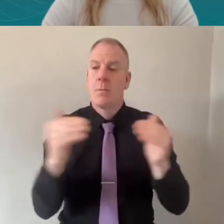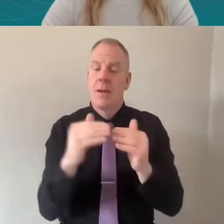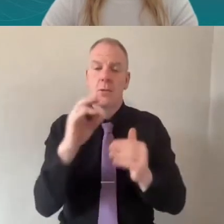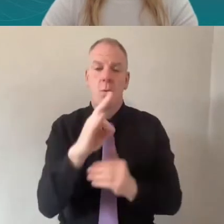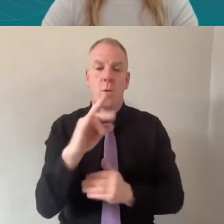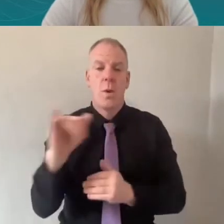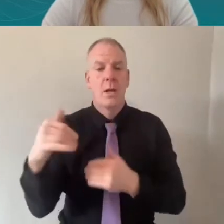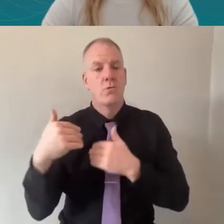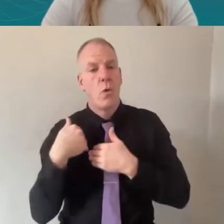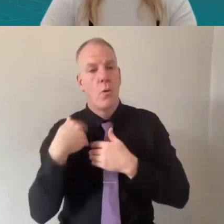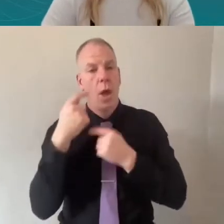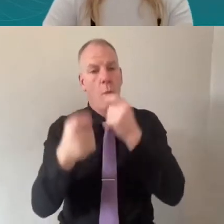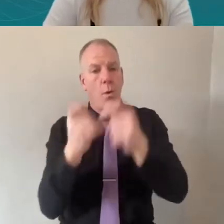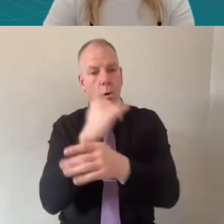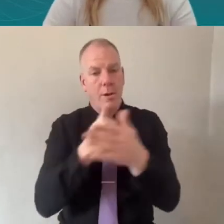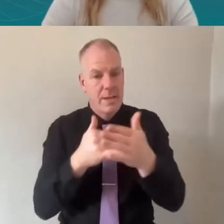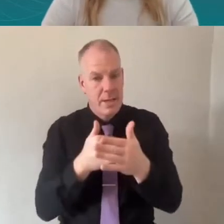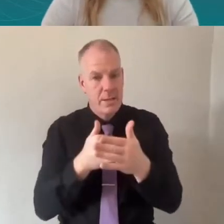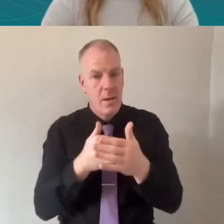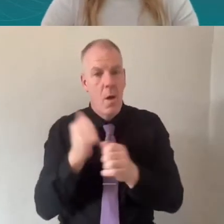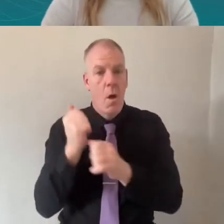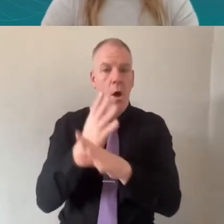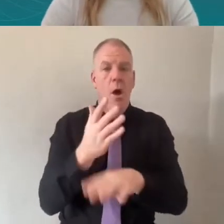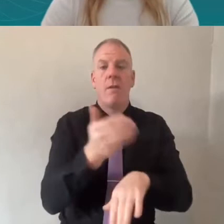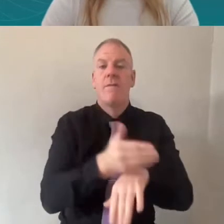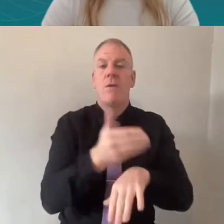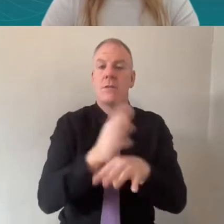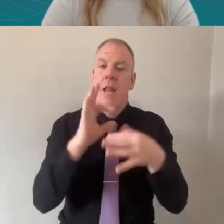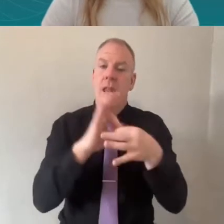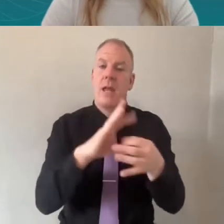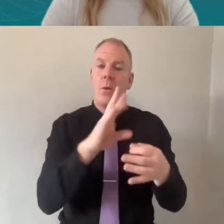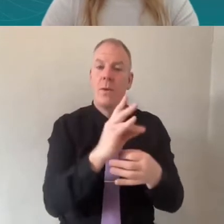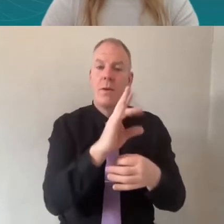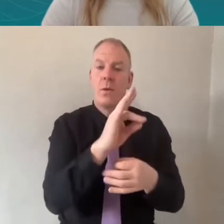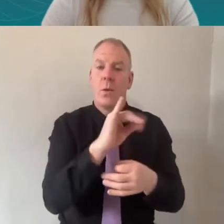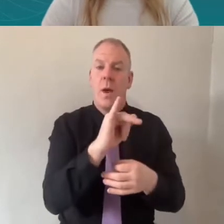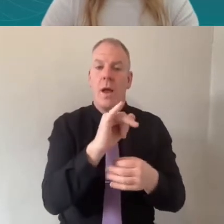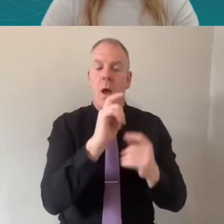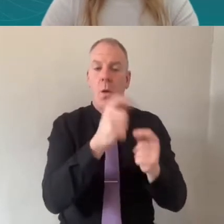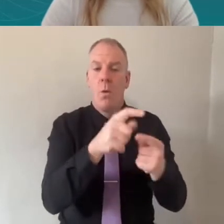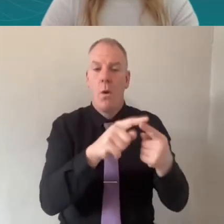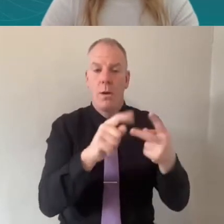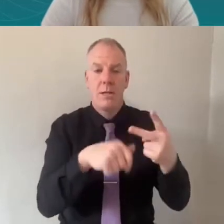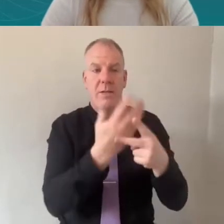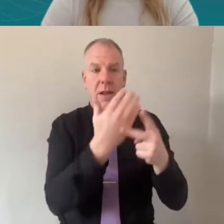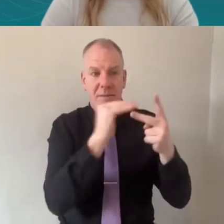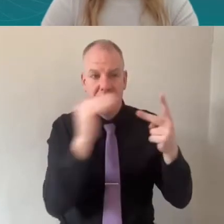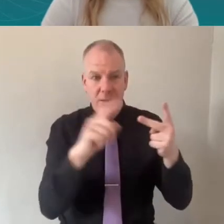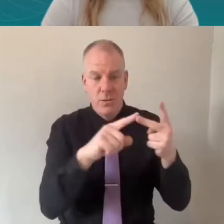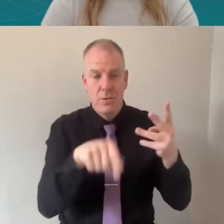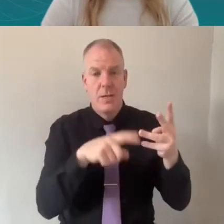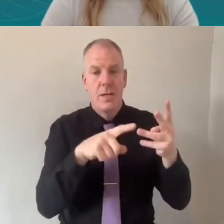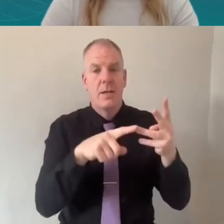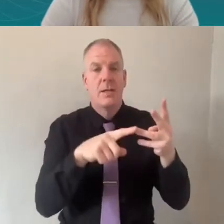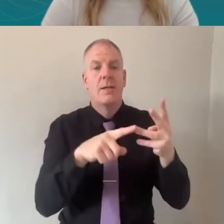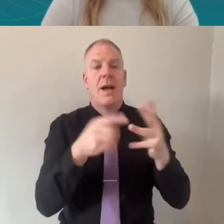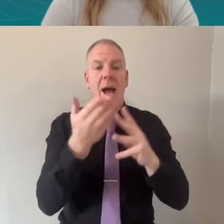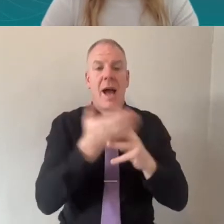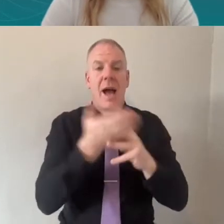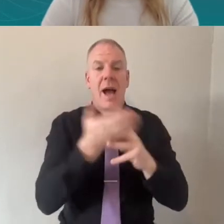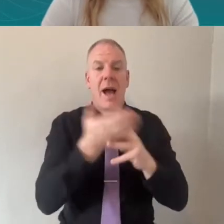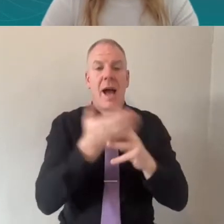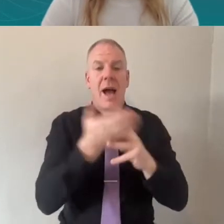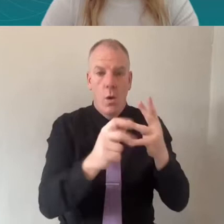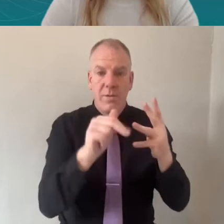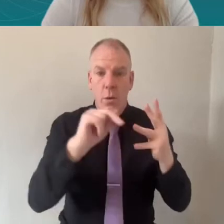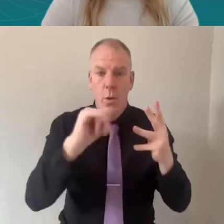role as an awarding body, all functions related to QQI awards, the development of standards, initial access to more awards for